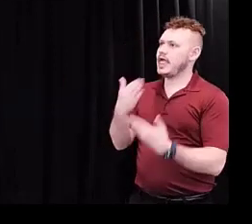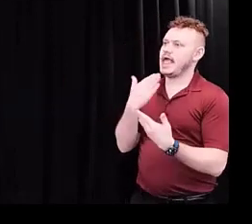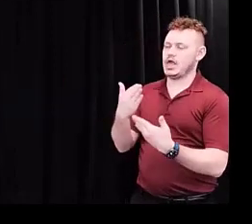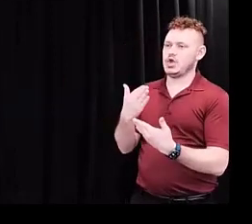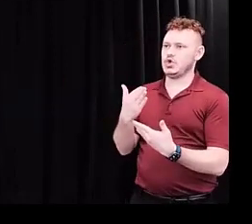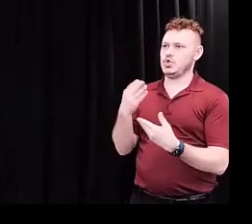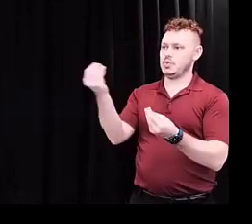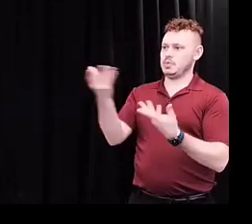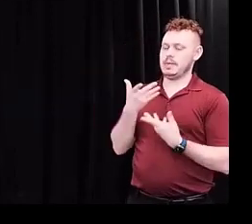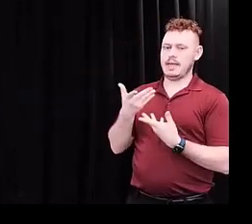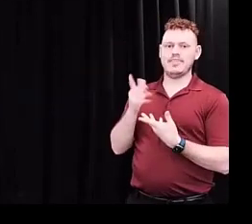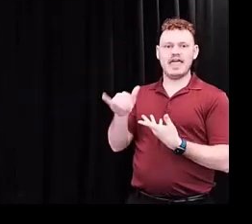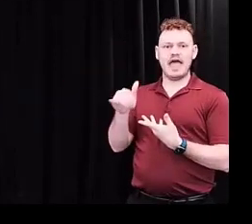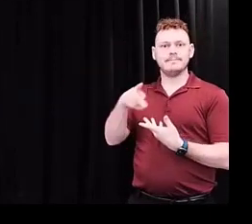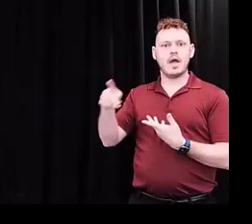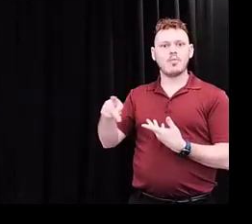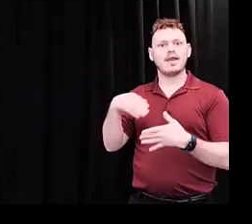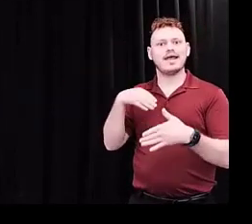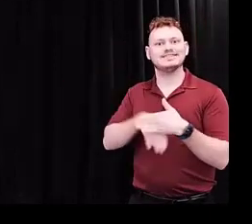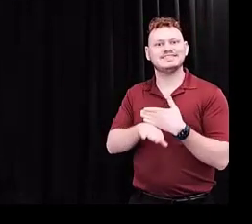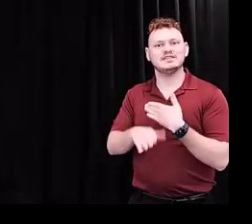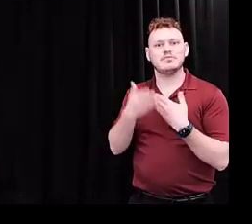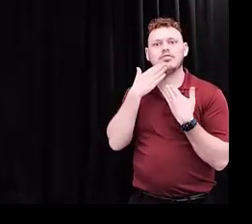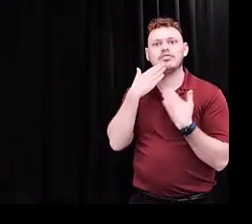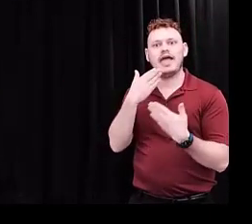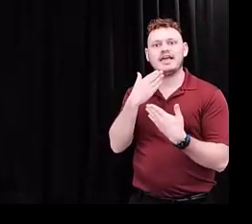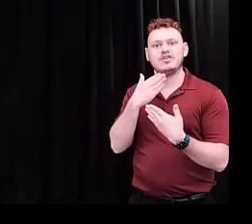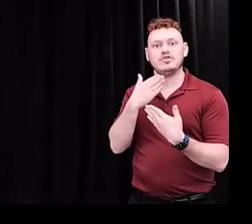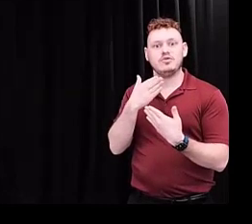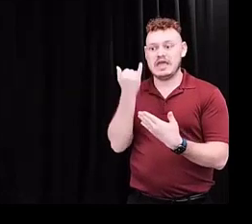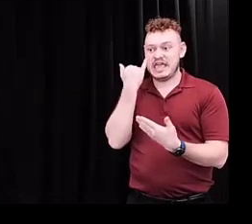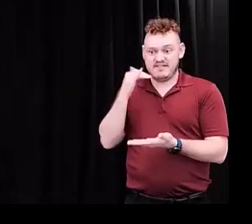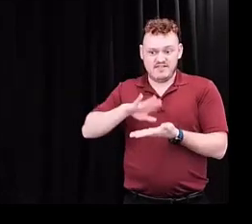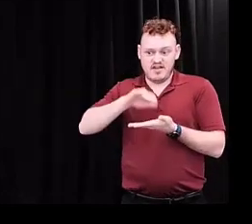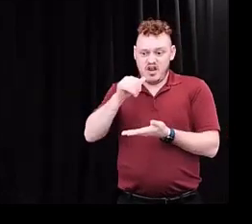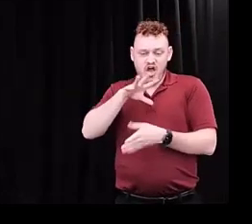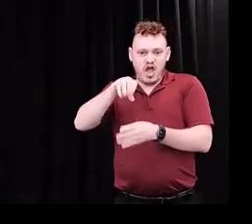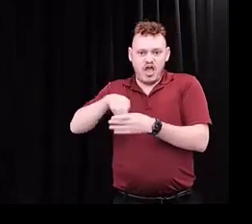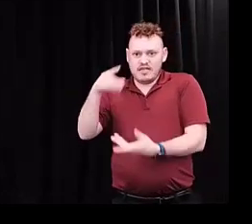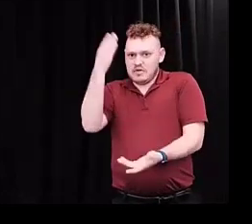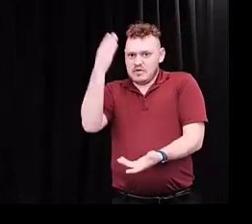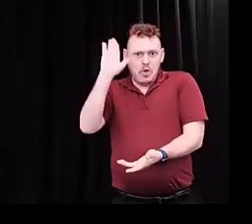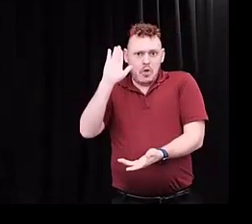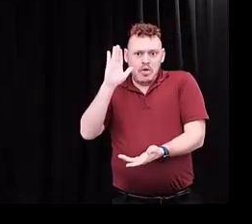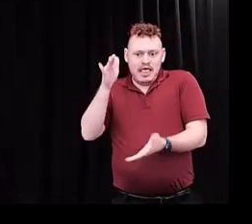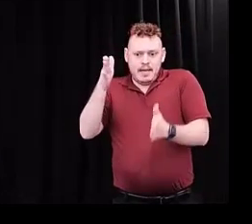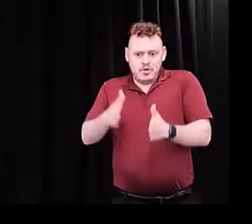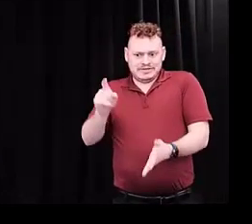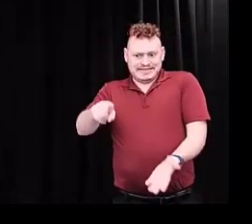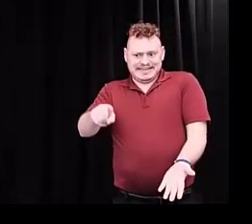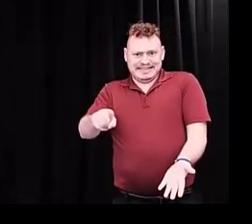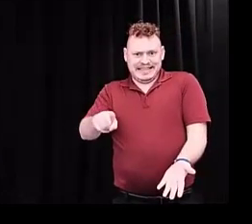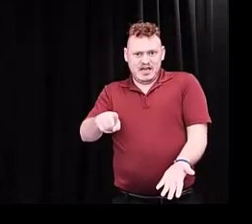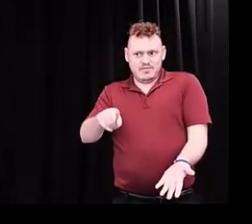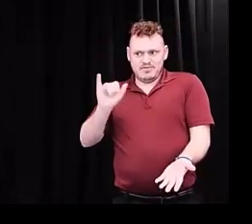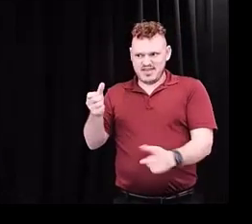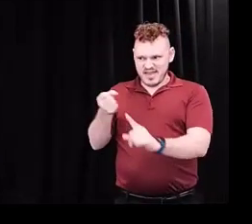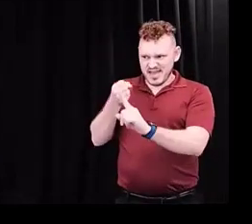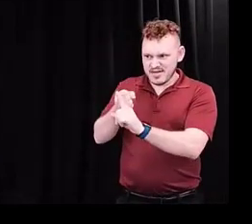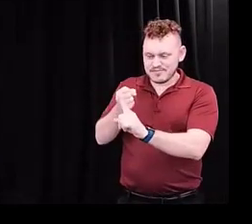PowerPoint accessible." They would have never known probably that person needed that, but the impact that they